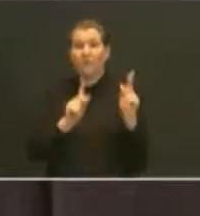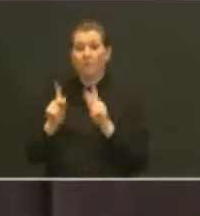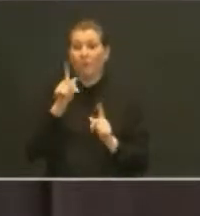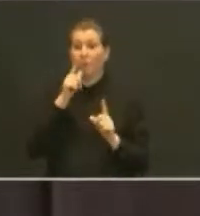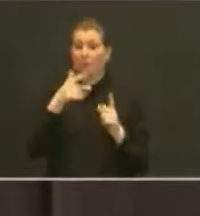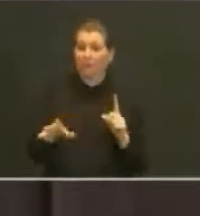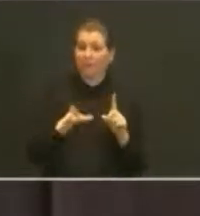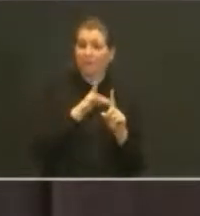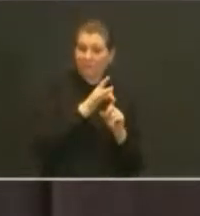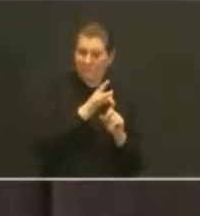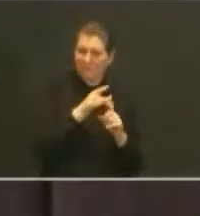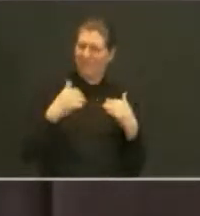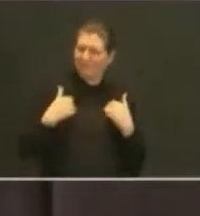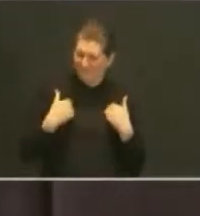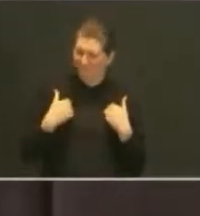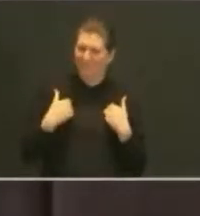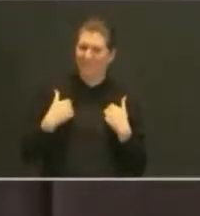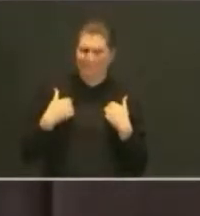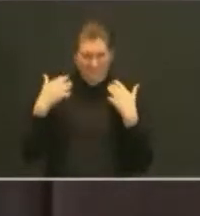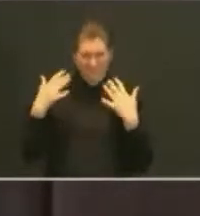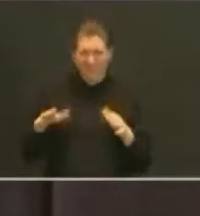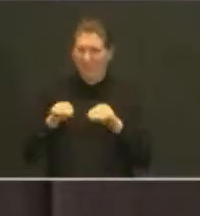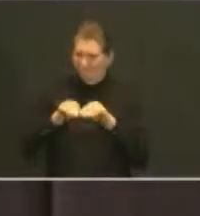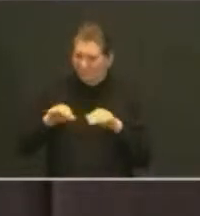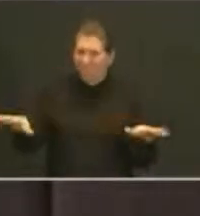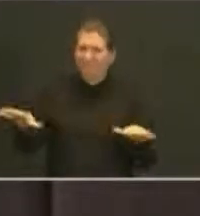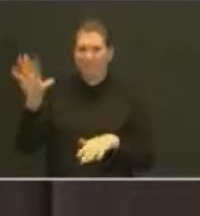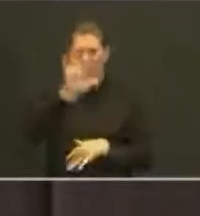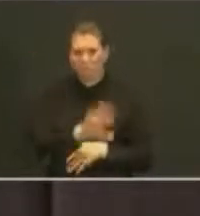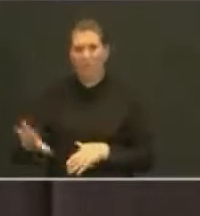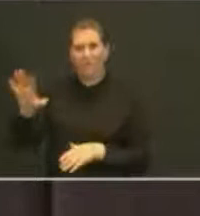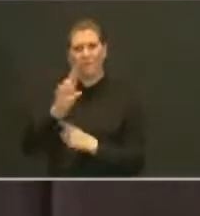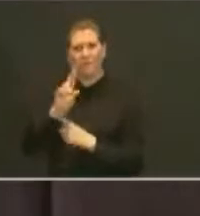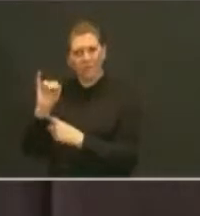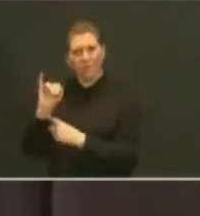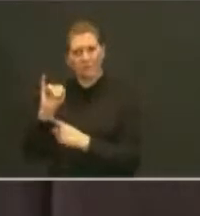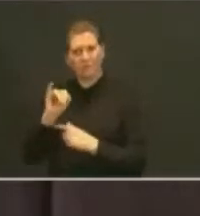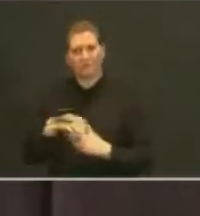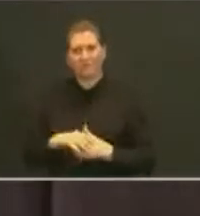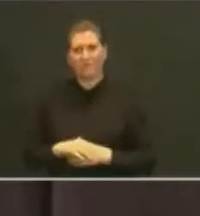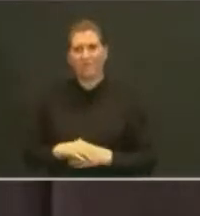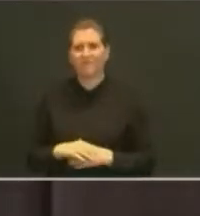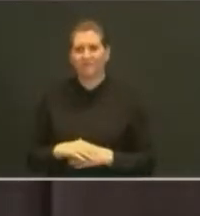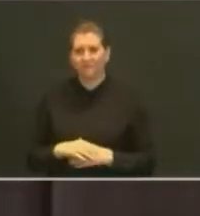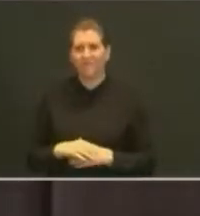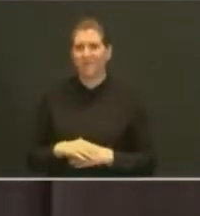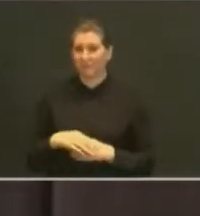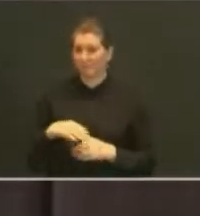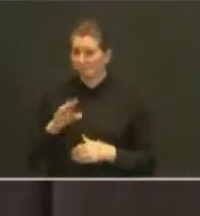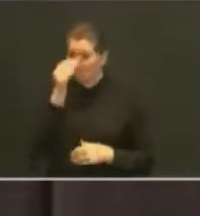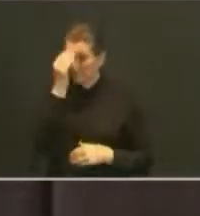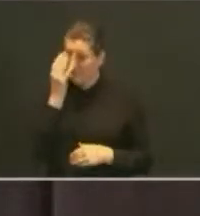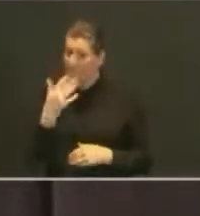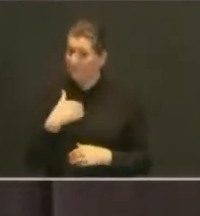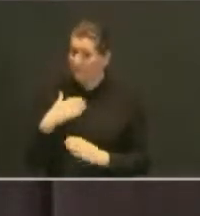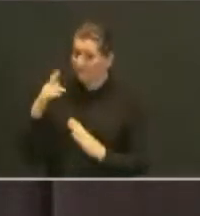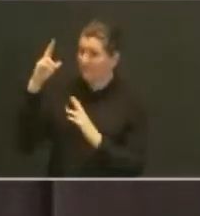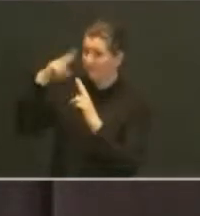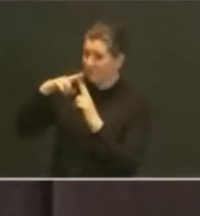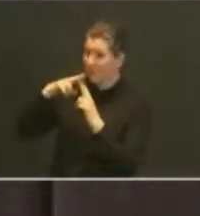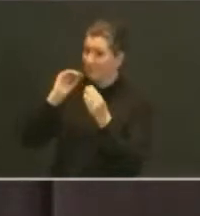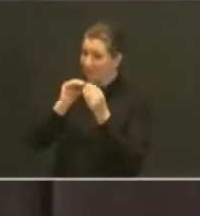the state every day. We are still leading the nation in testing, and the